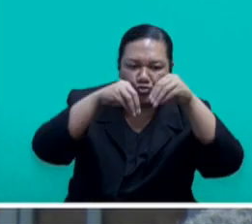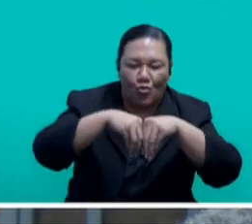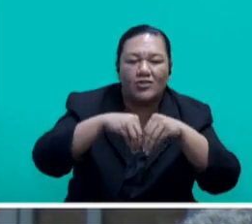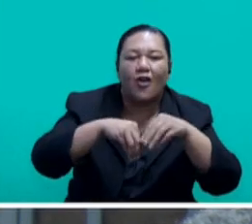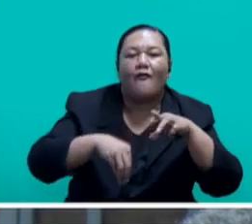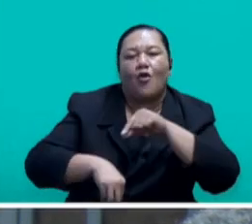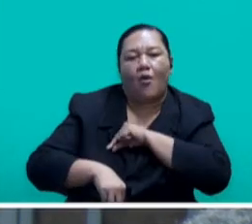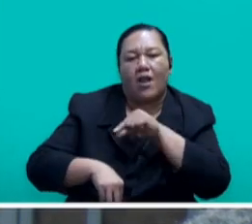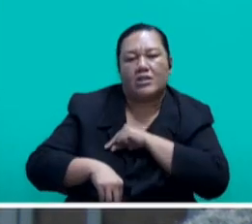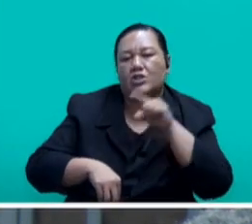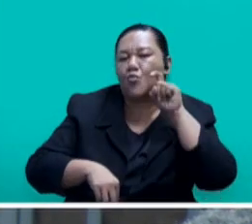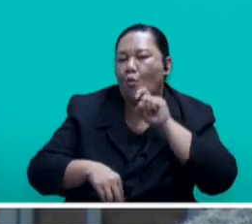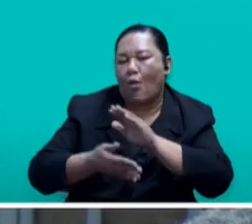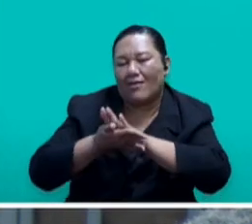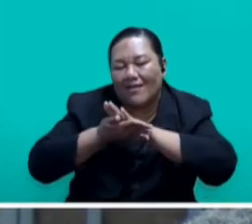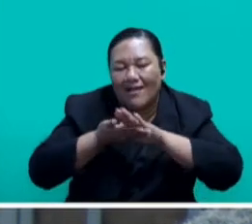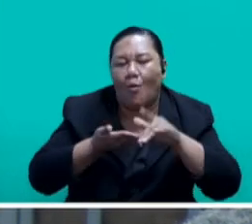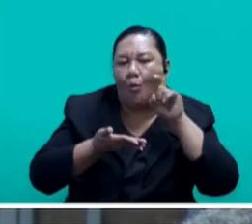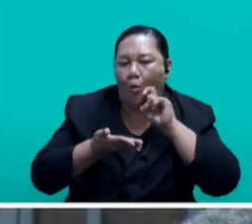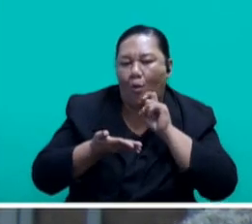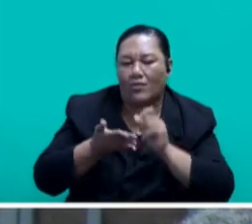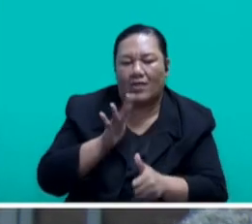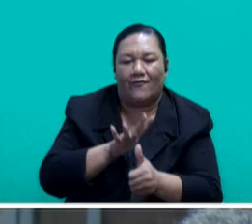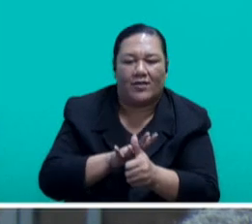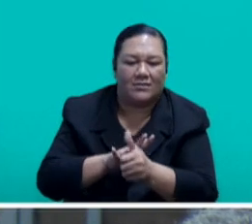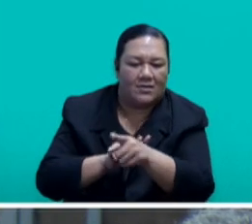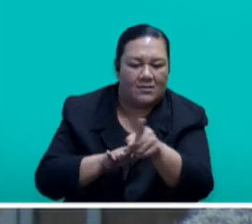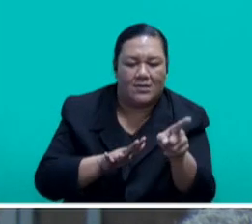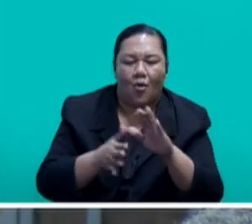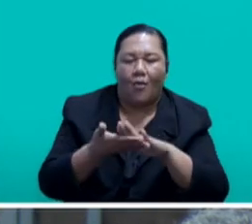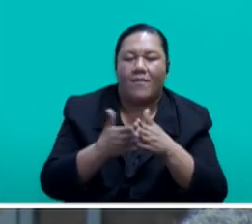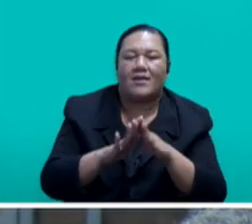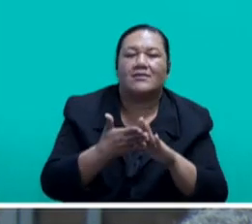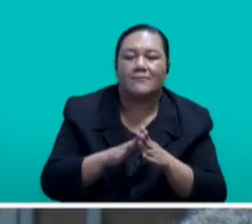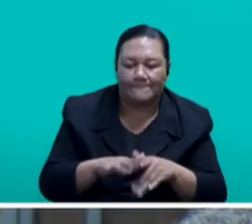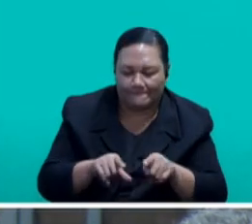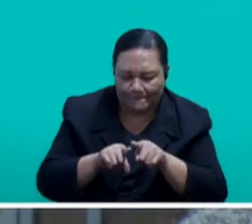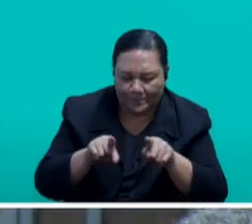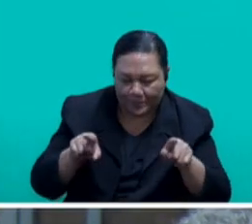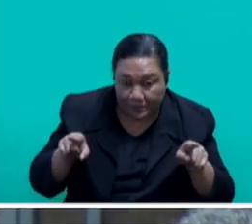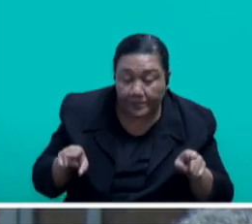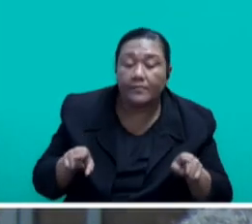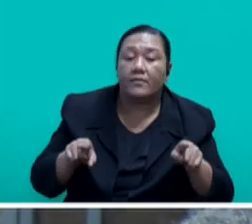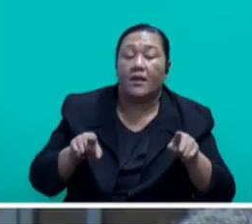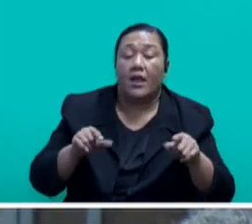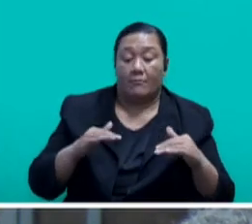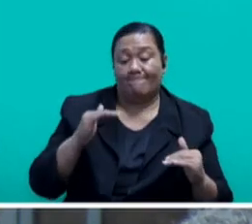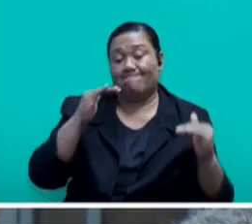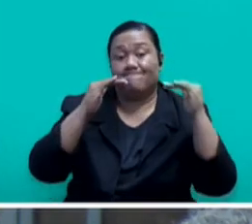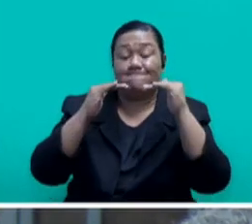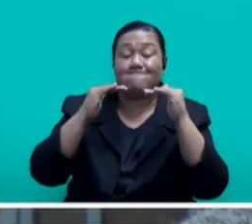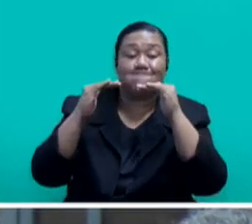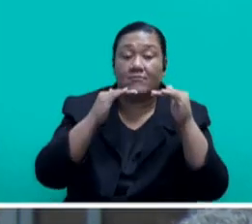water. On reviving our rural economy, Mr. Speaker, sir, invigorating the standard of living in our